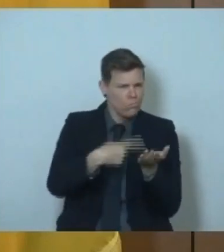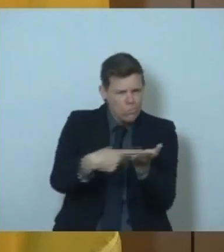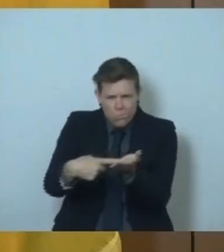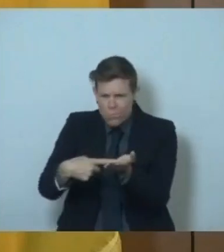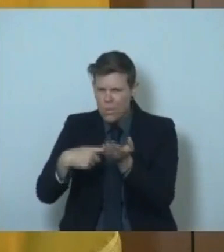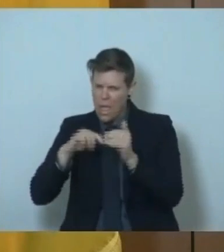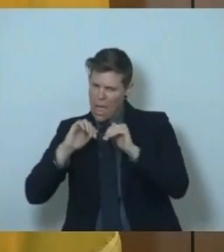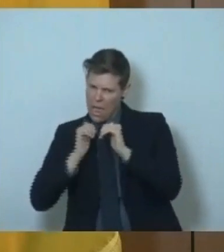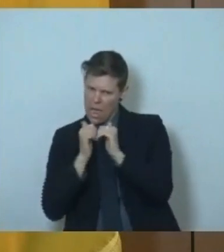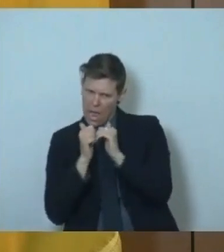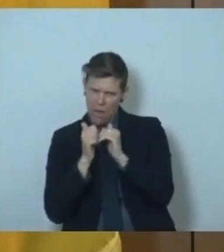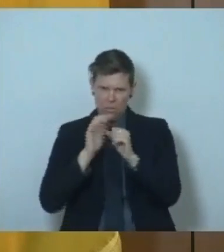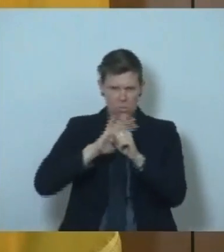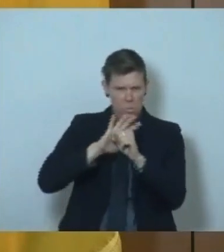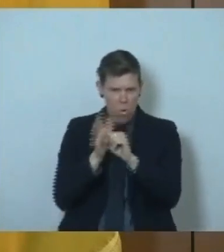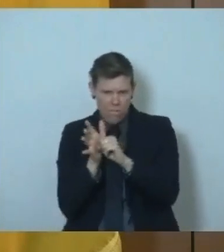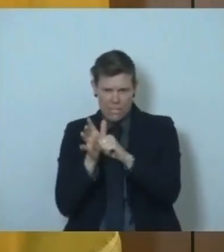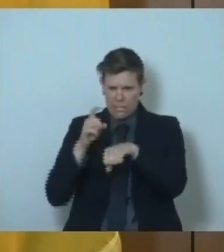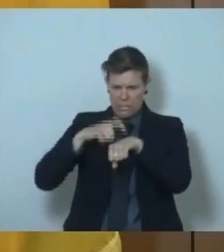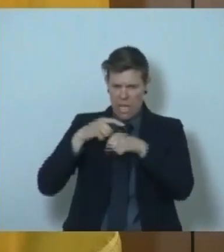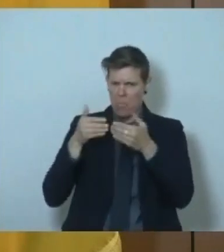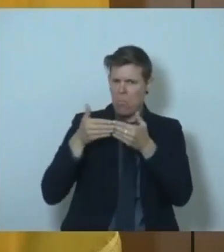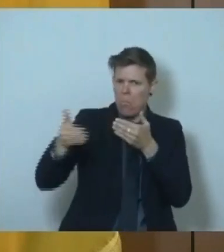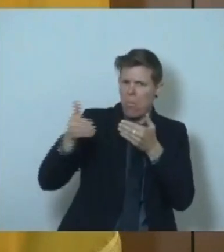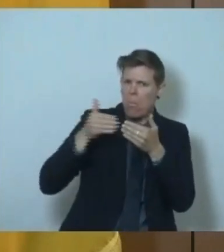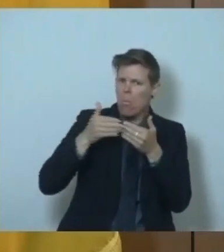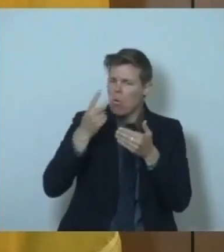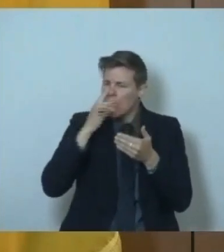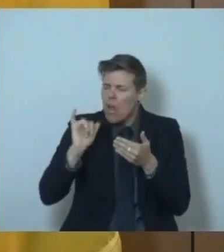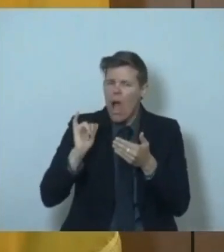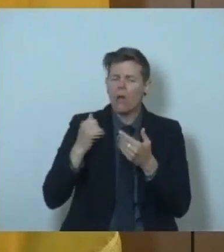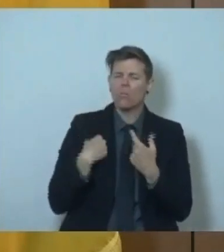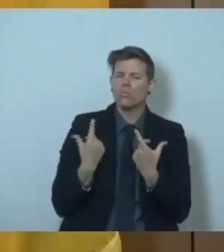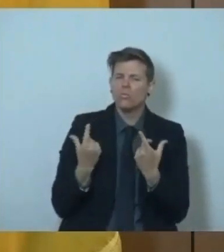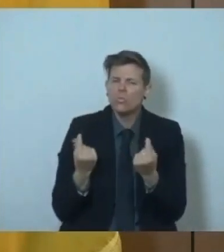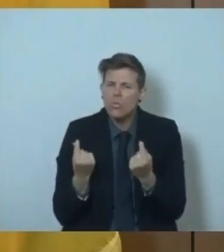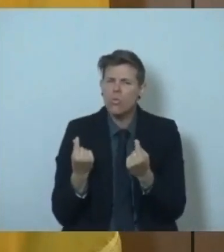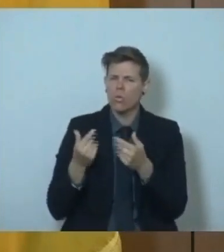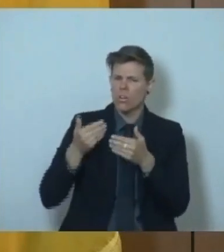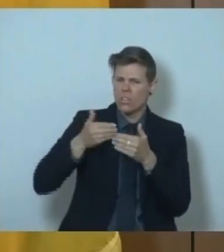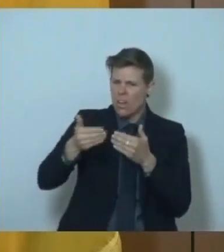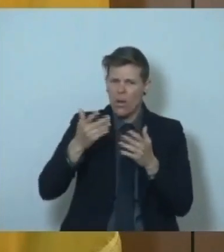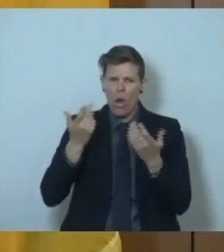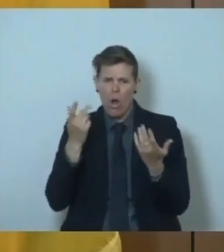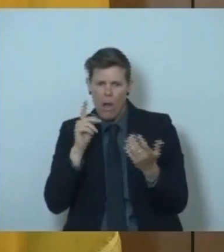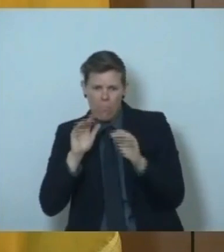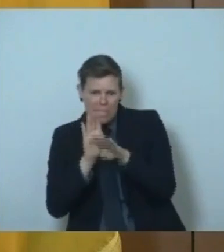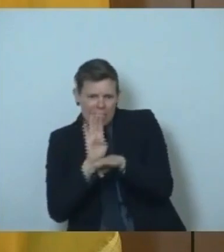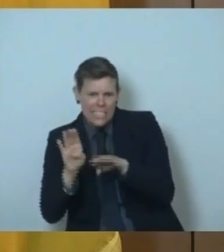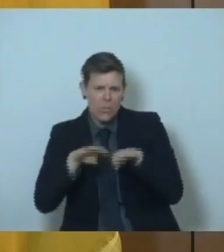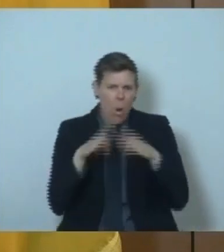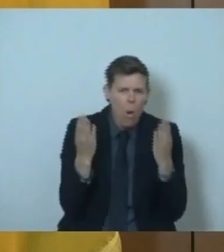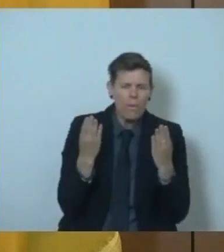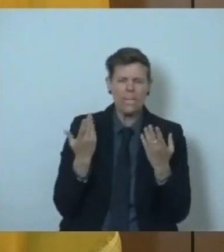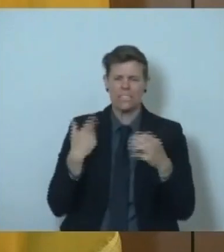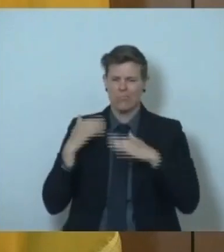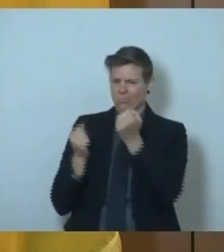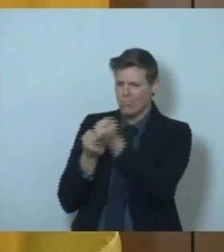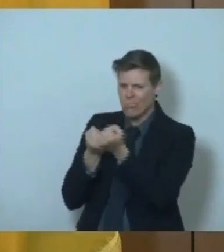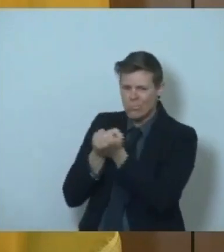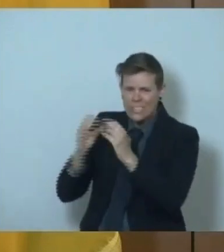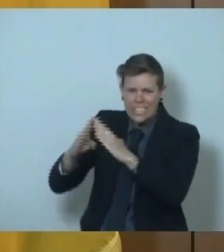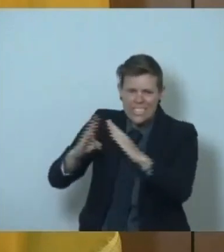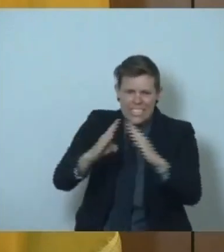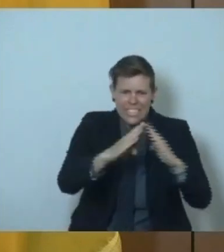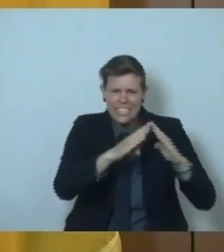in a COVID-19 world, what we do about opening up businesses and supporting our communities, and that means helping each other